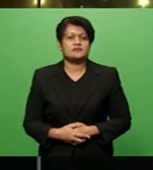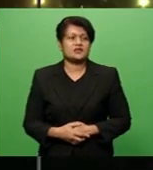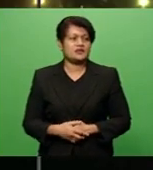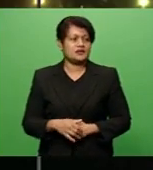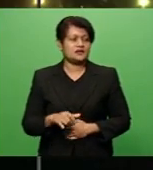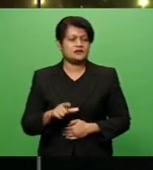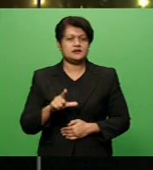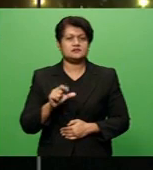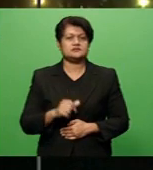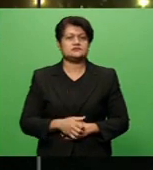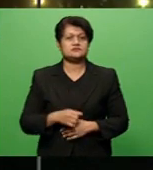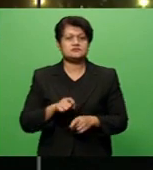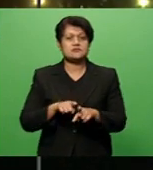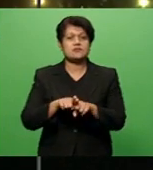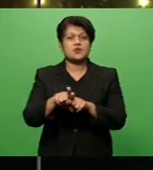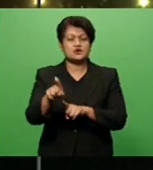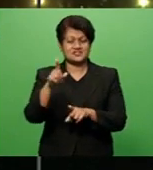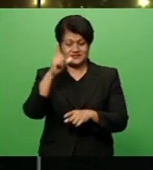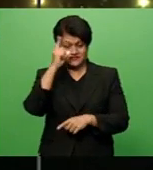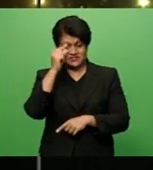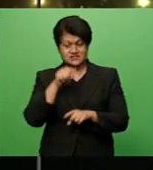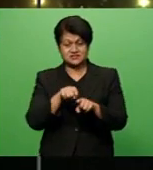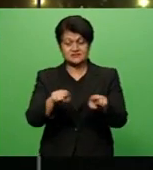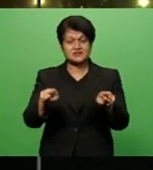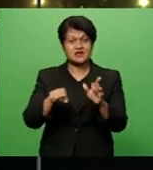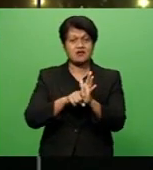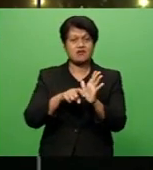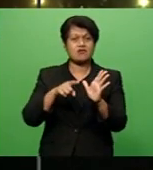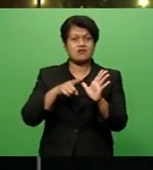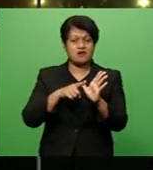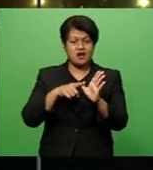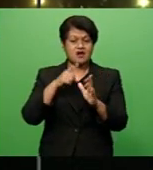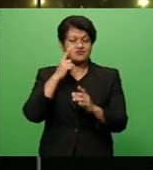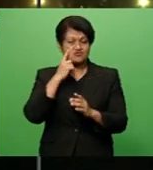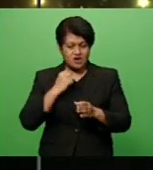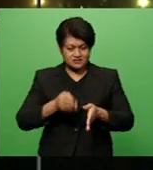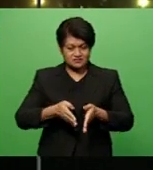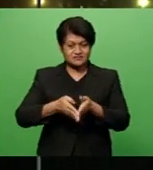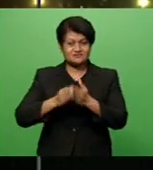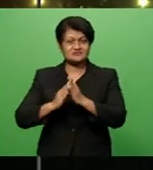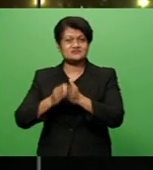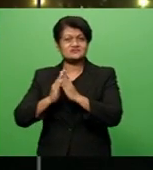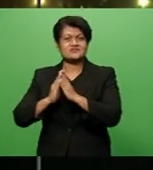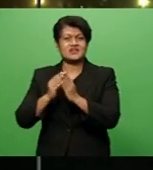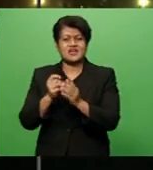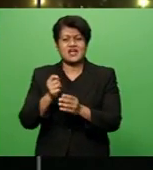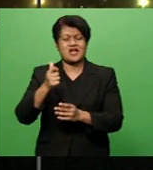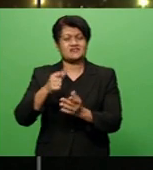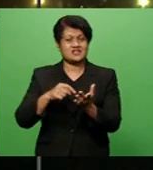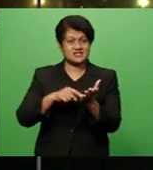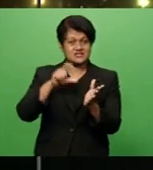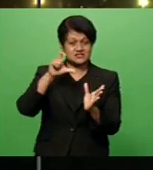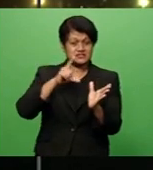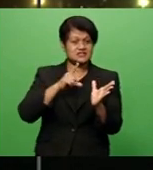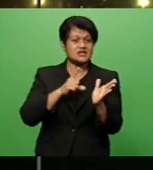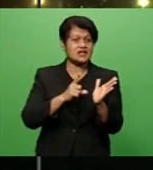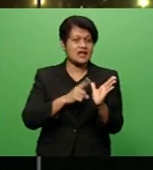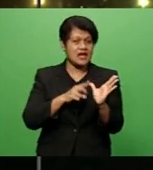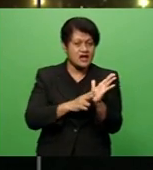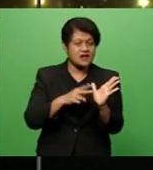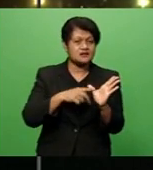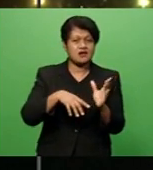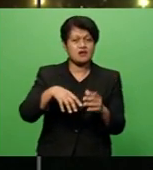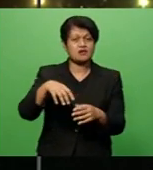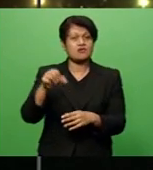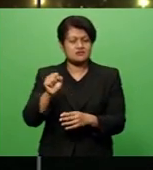Most Fijians in the Ra province have reacted quickly to rebuild and rehabilitate after the passing of TC Ana. FBC News this morning